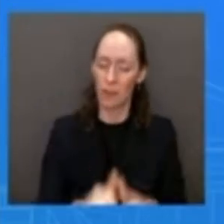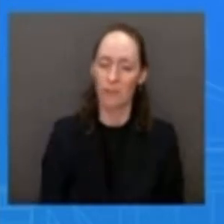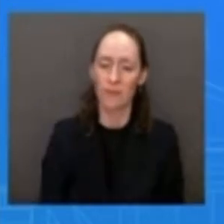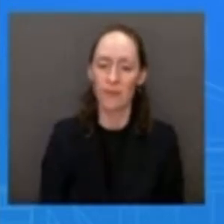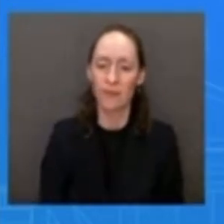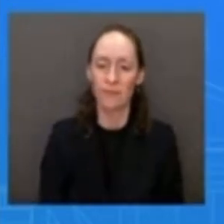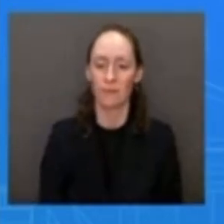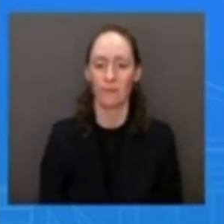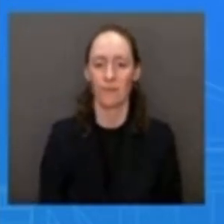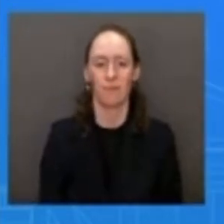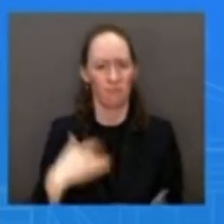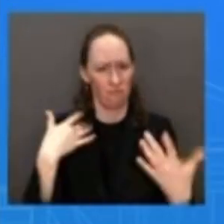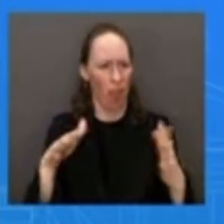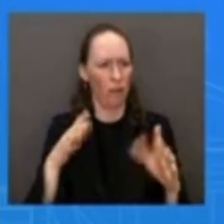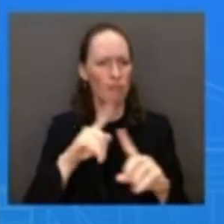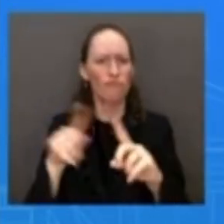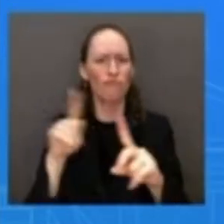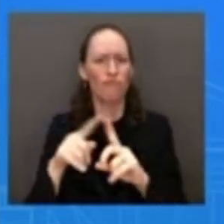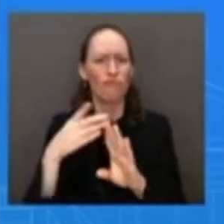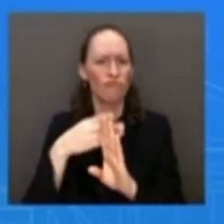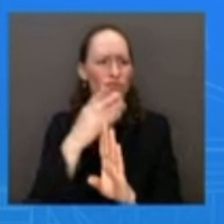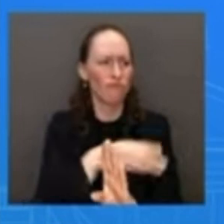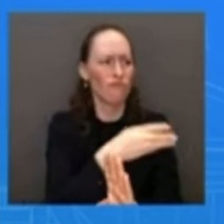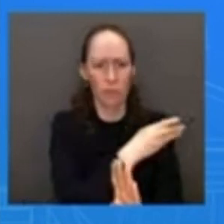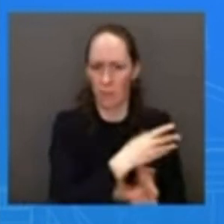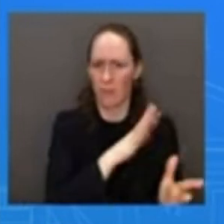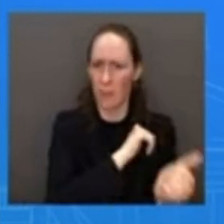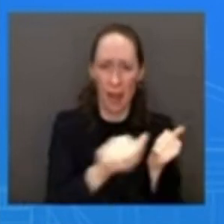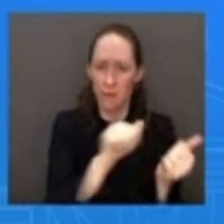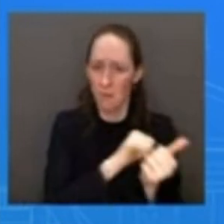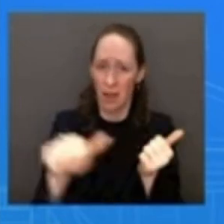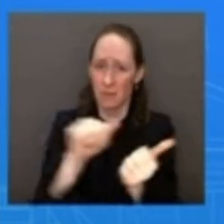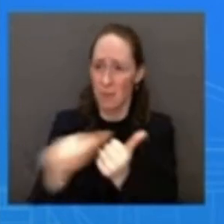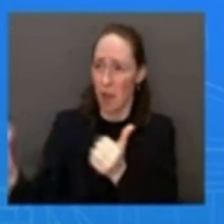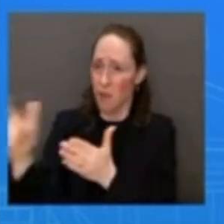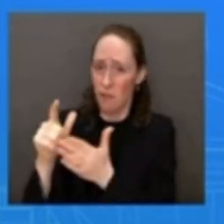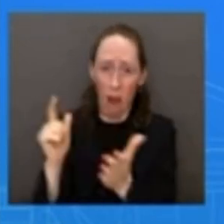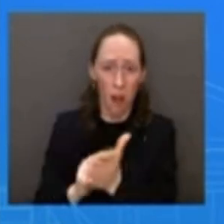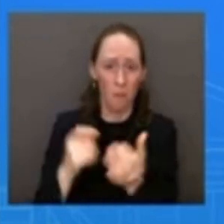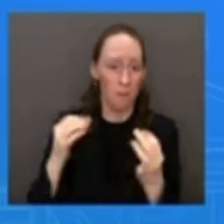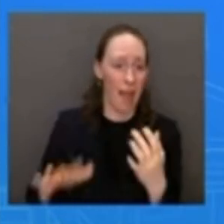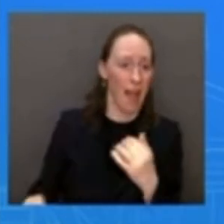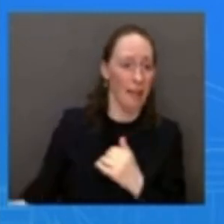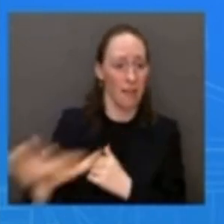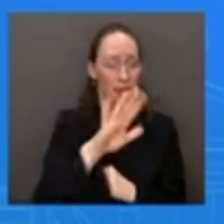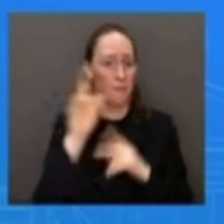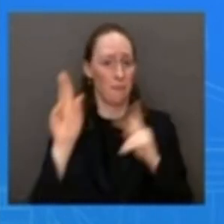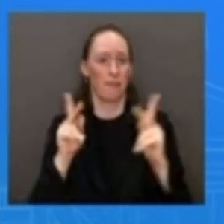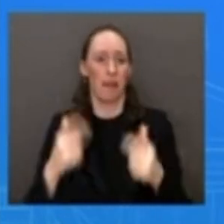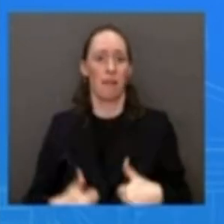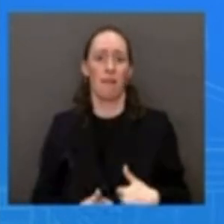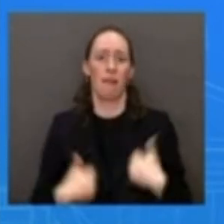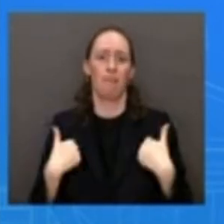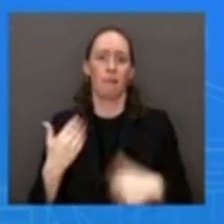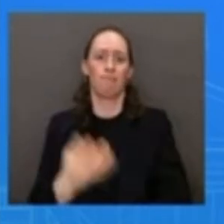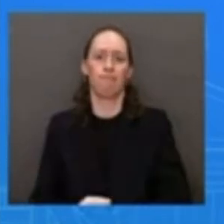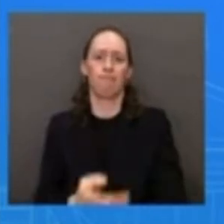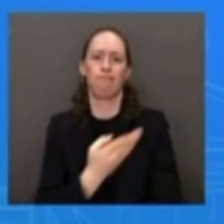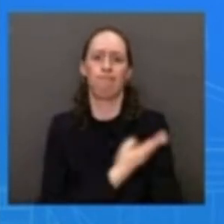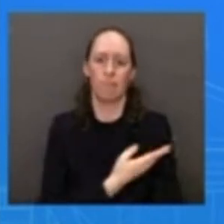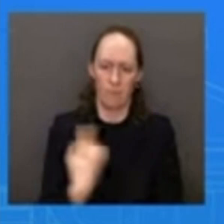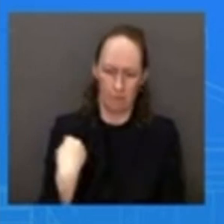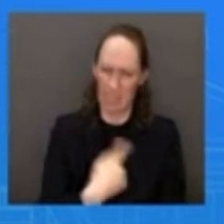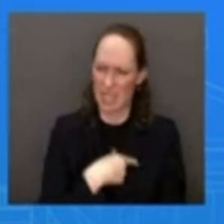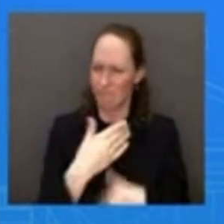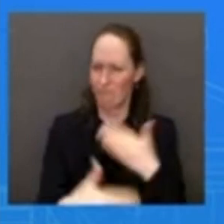of legislation, and so we appreciate the closeness and how we've worked well with Senator Manchin.